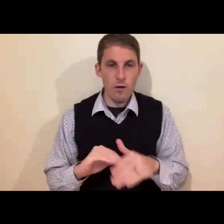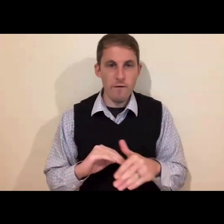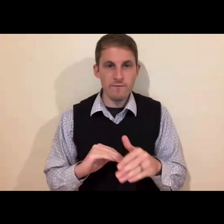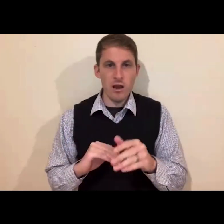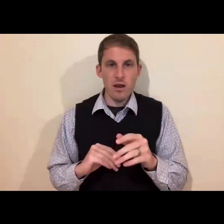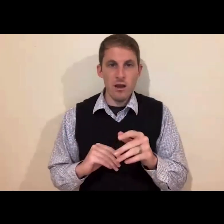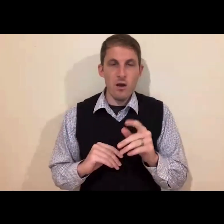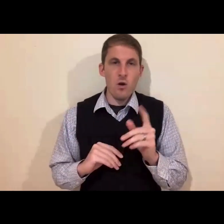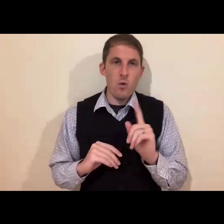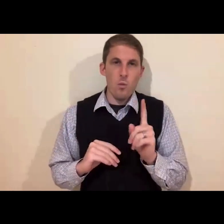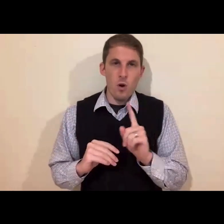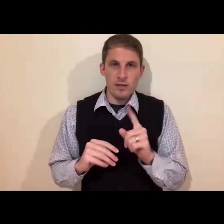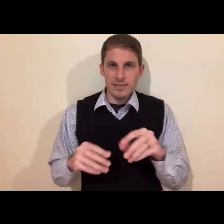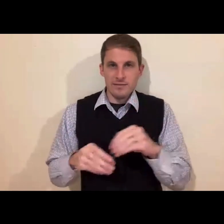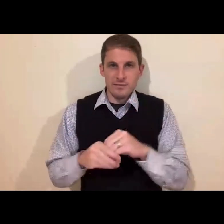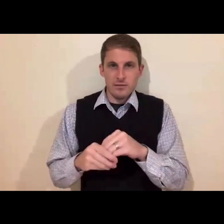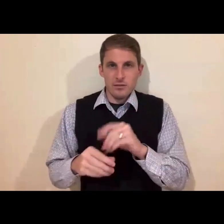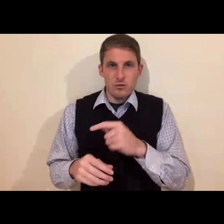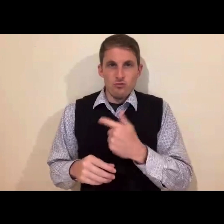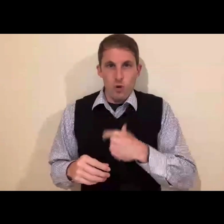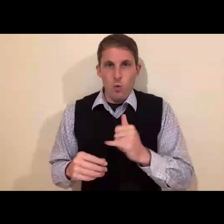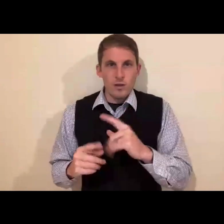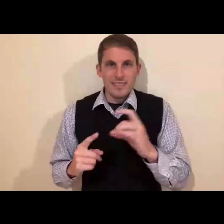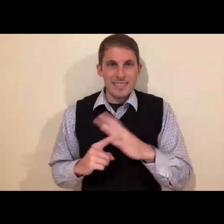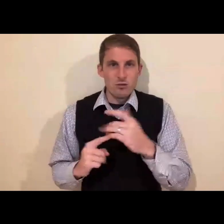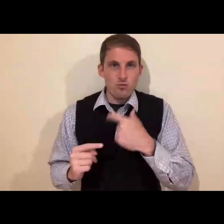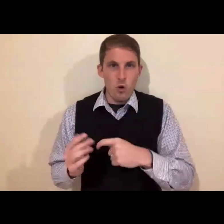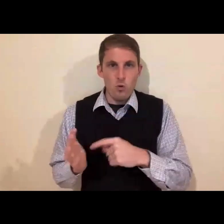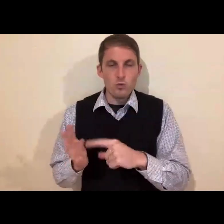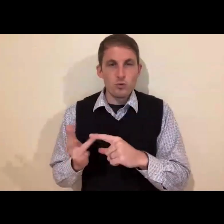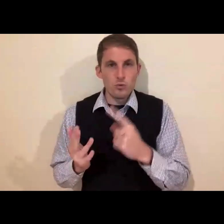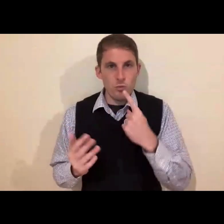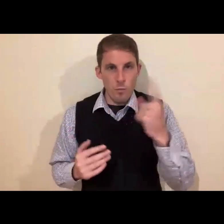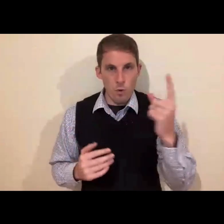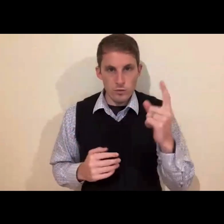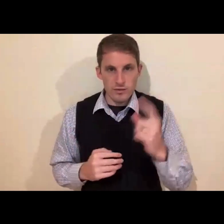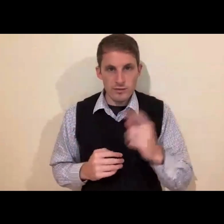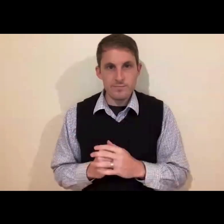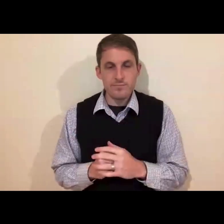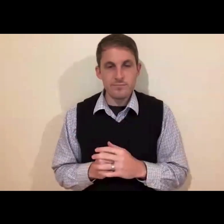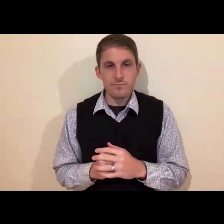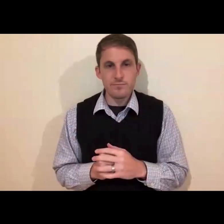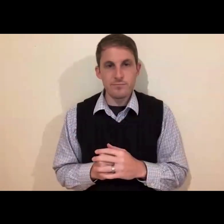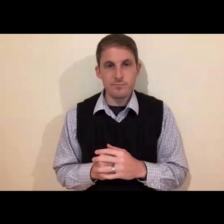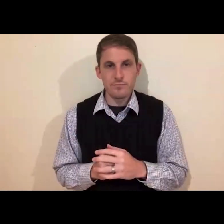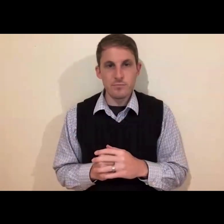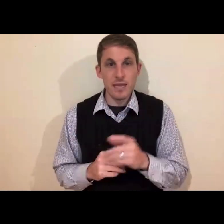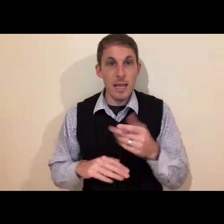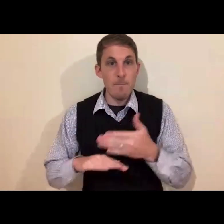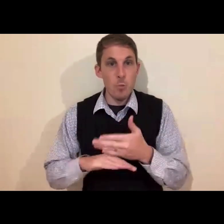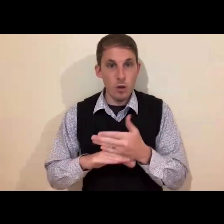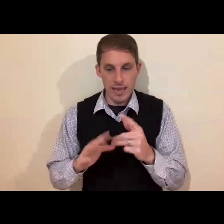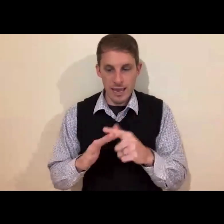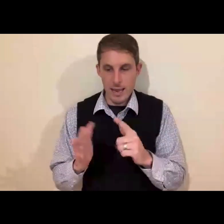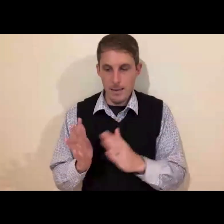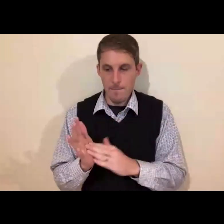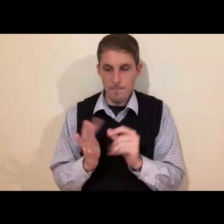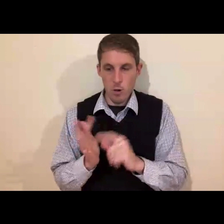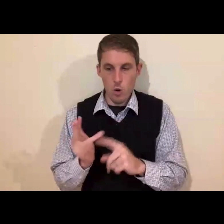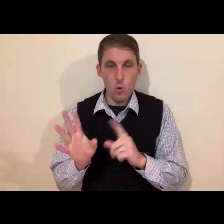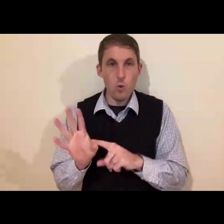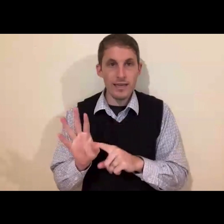constitutes the specified roles or what are the key roles we're reporting against, what employed is defined as based on that